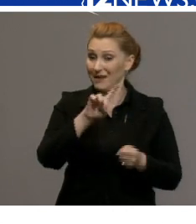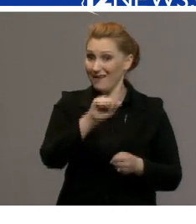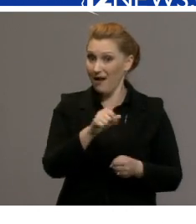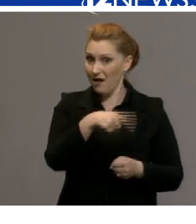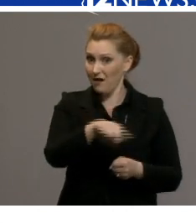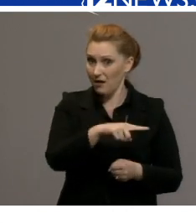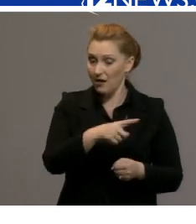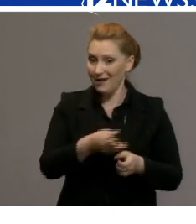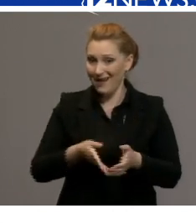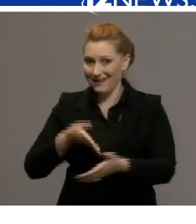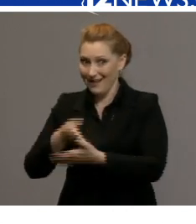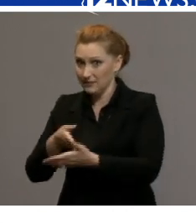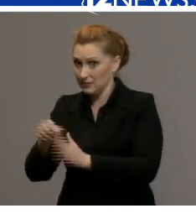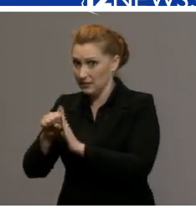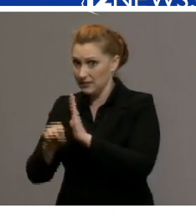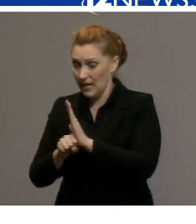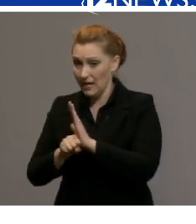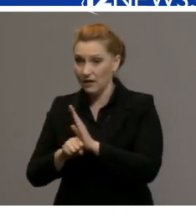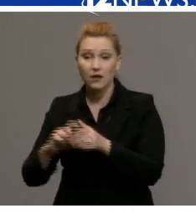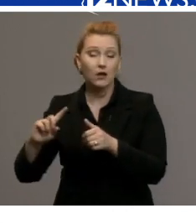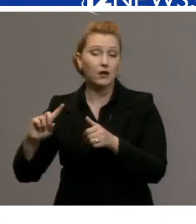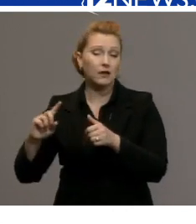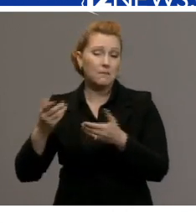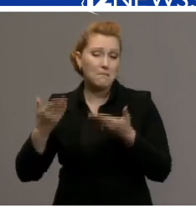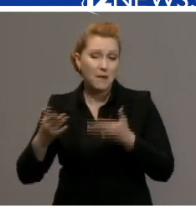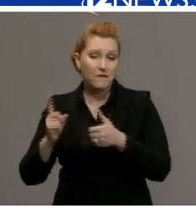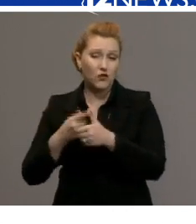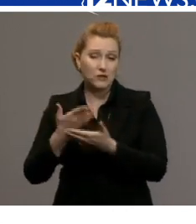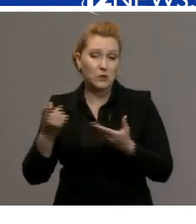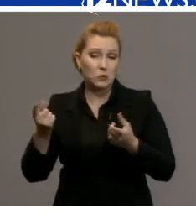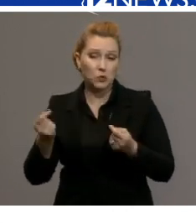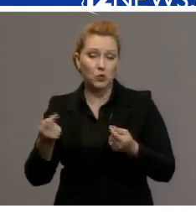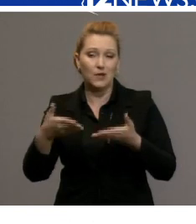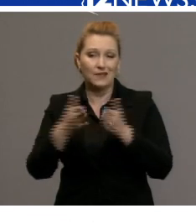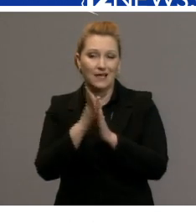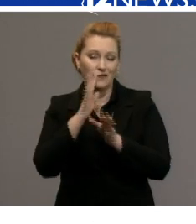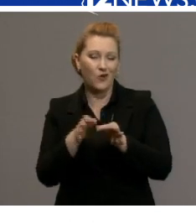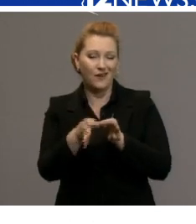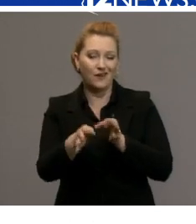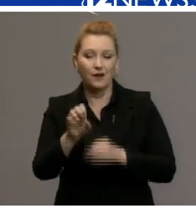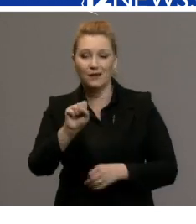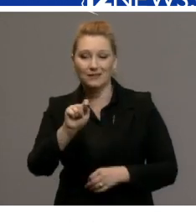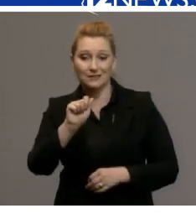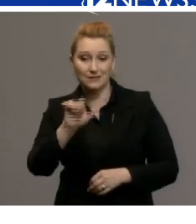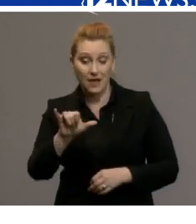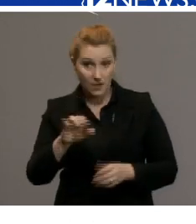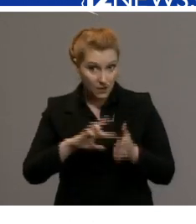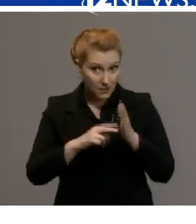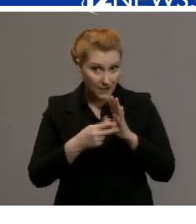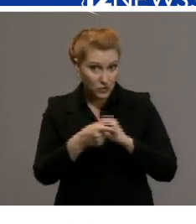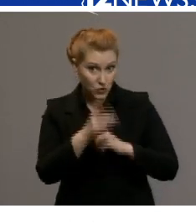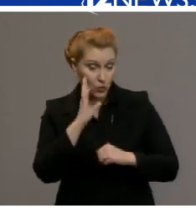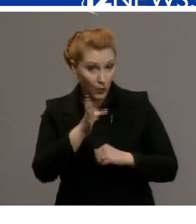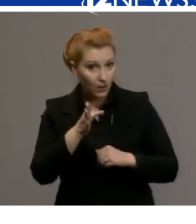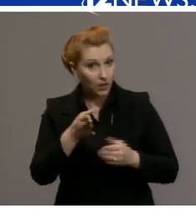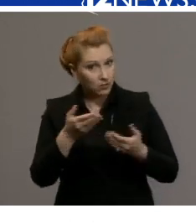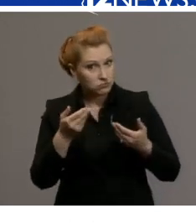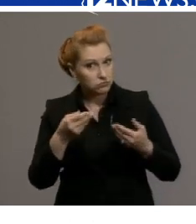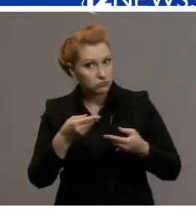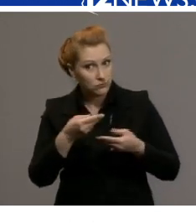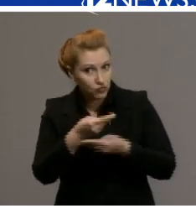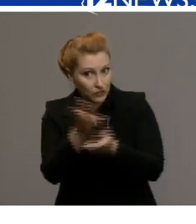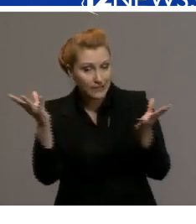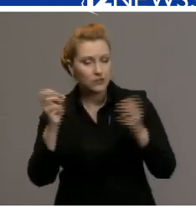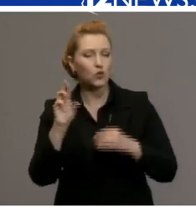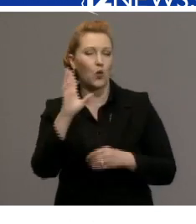do is to ask for a stay. So are you going to keep your word and happily release that, or would you ask to appeal if the